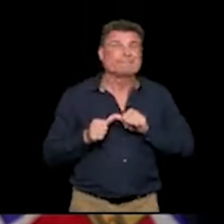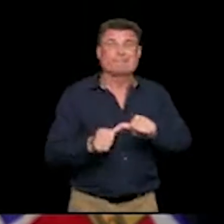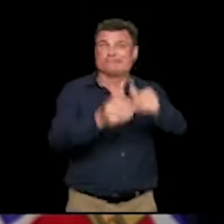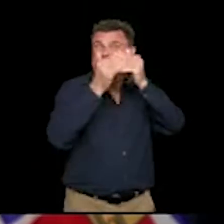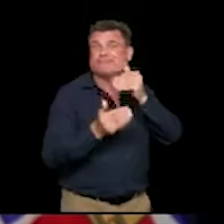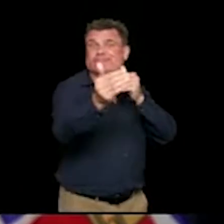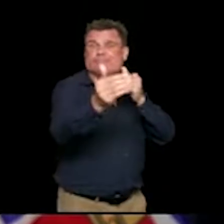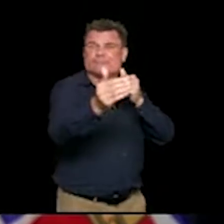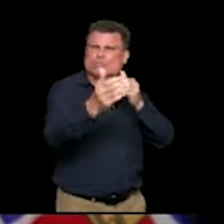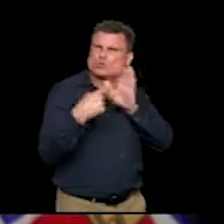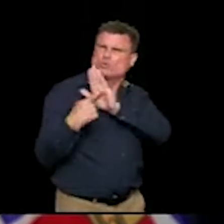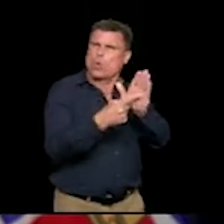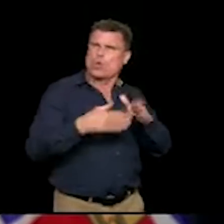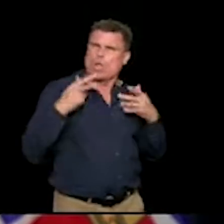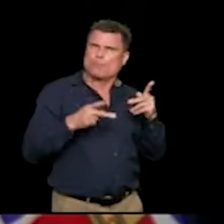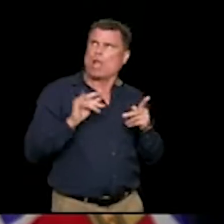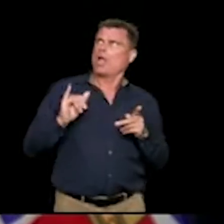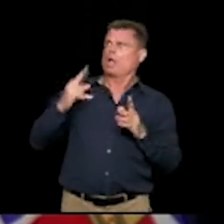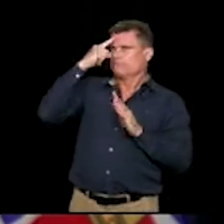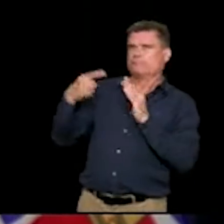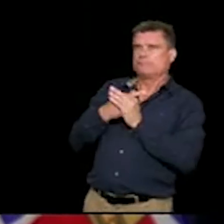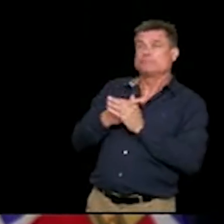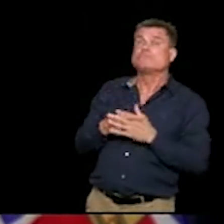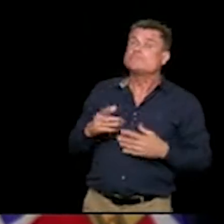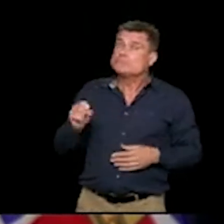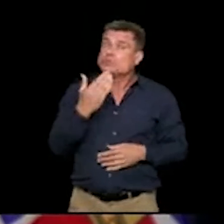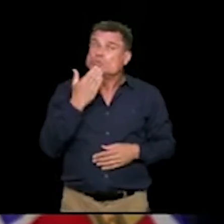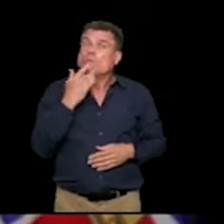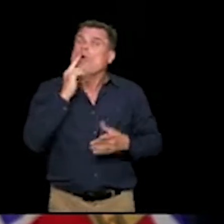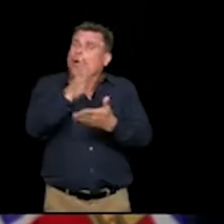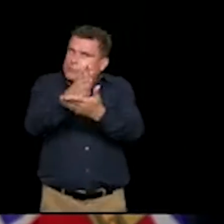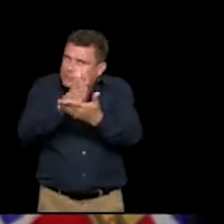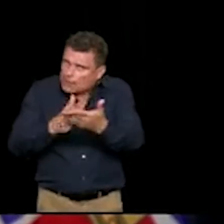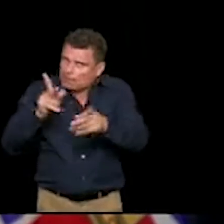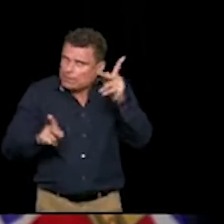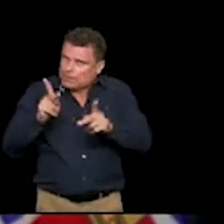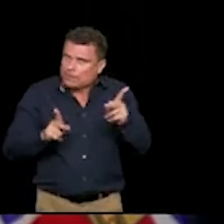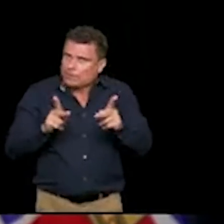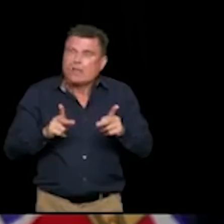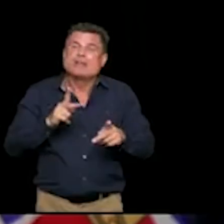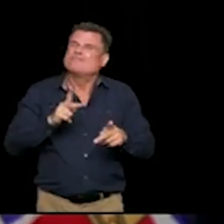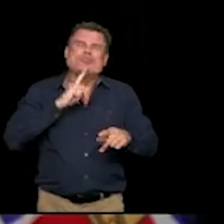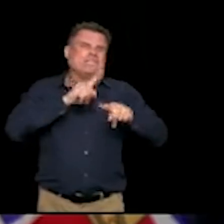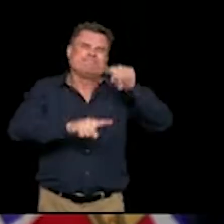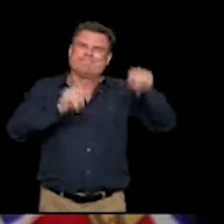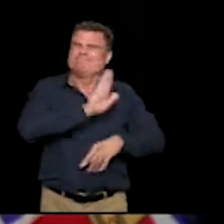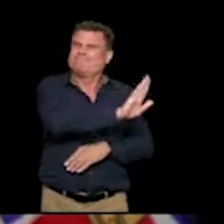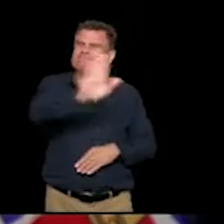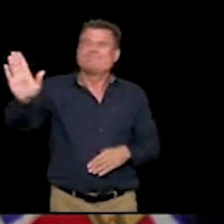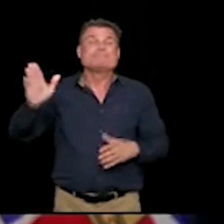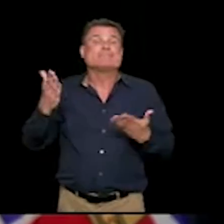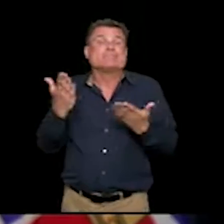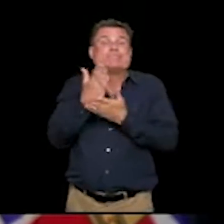Yeah, and that's also a really good point. We do know that for some people, and we don't always know who. Some of it has to do with the way our